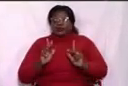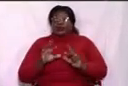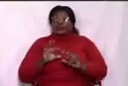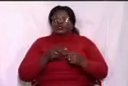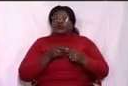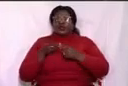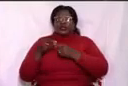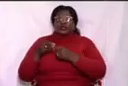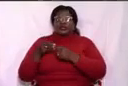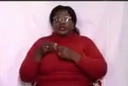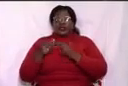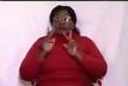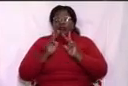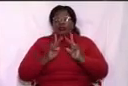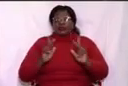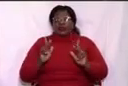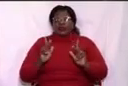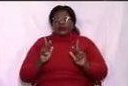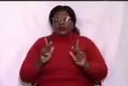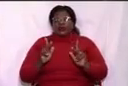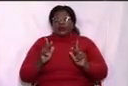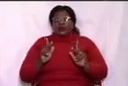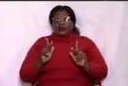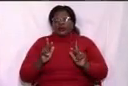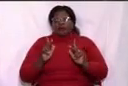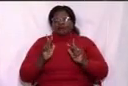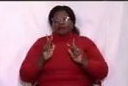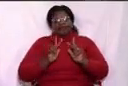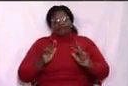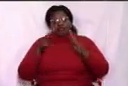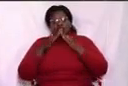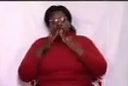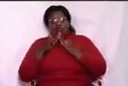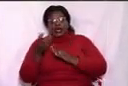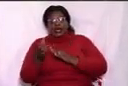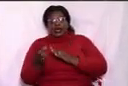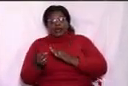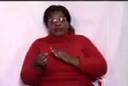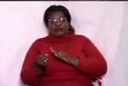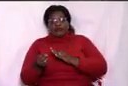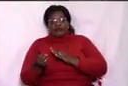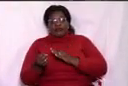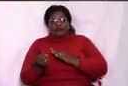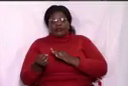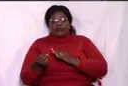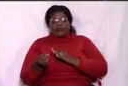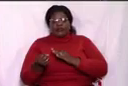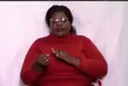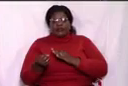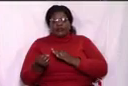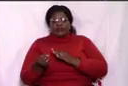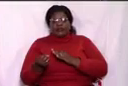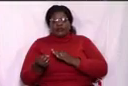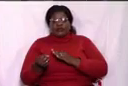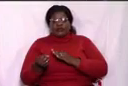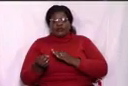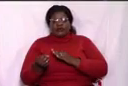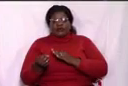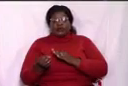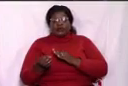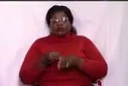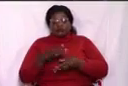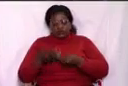Swift game. People are at home now, so they're getting bored. So the Swift game is really selling